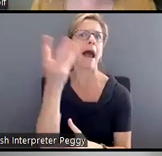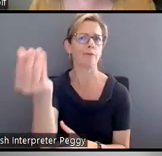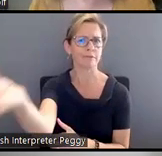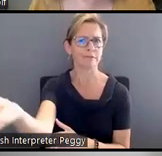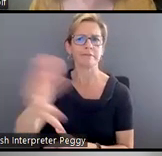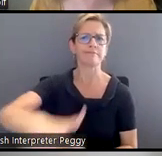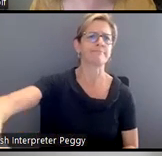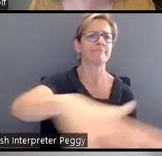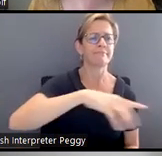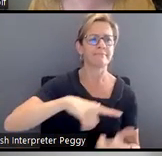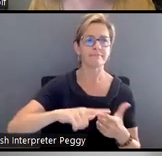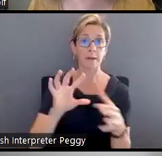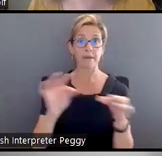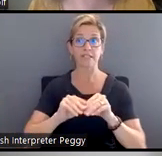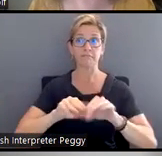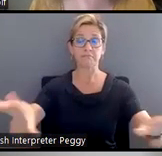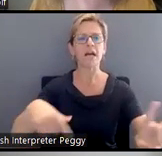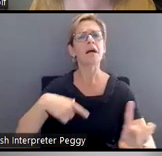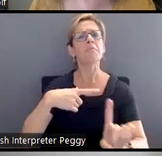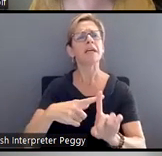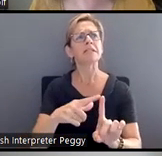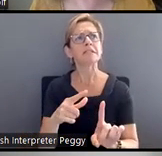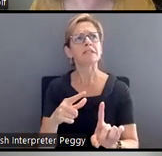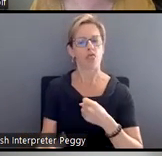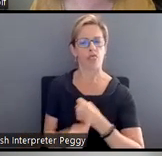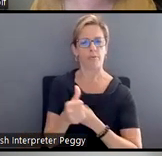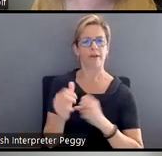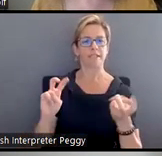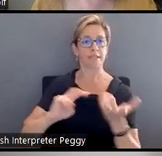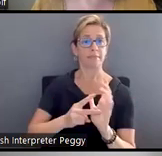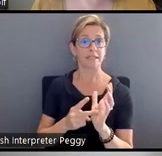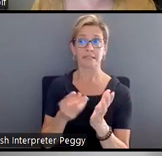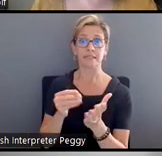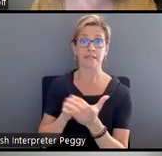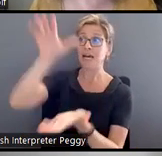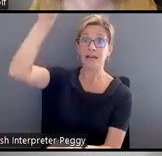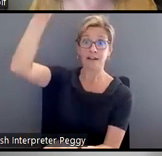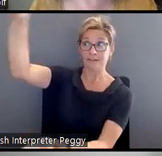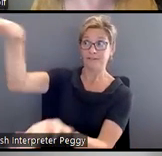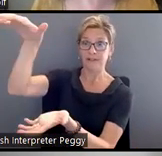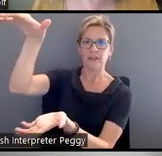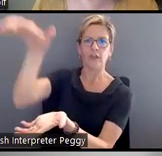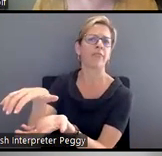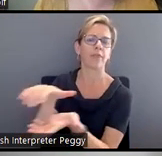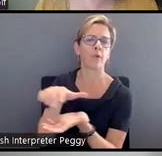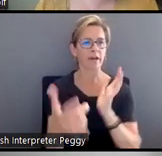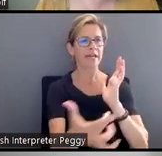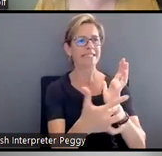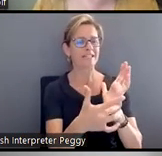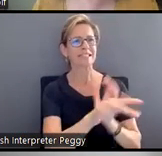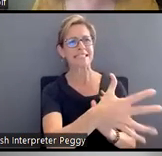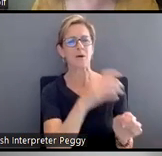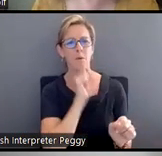out? And what might be the threats? Are we dealing with funding issues or technology, whatever it might be? But it's